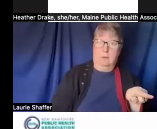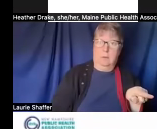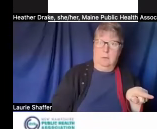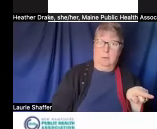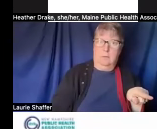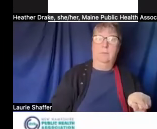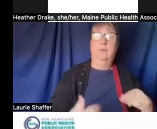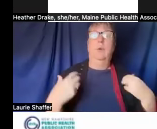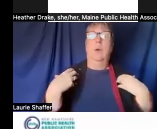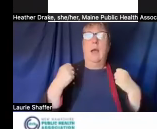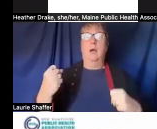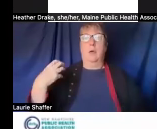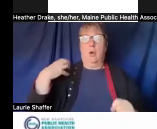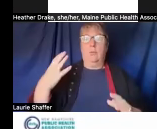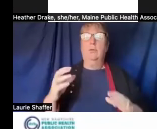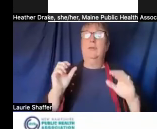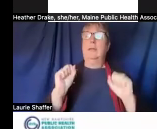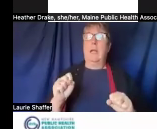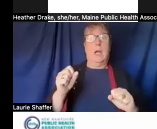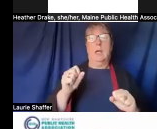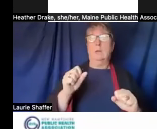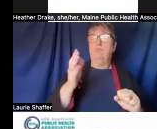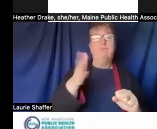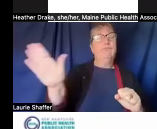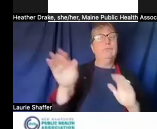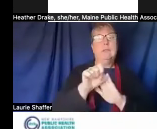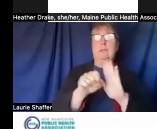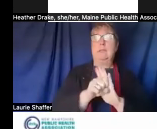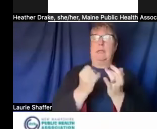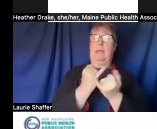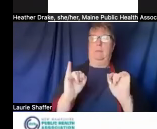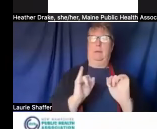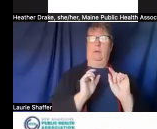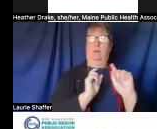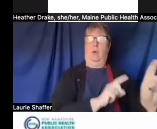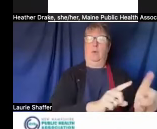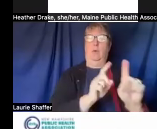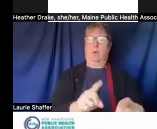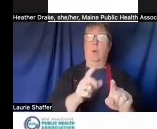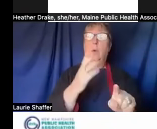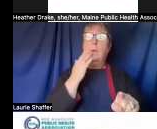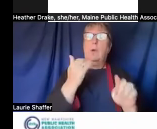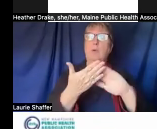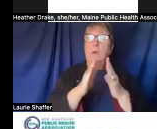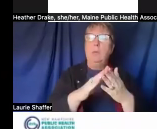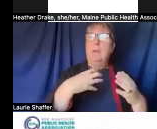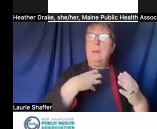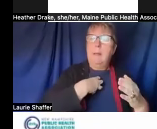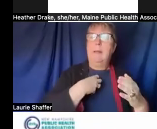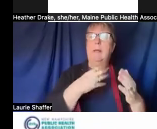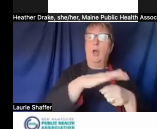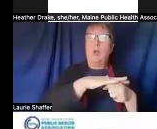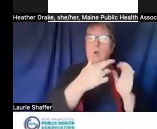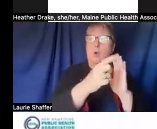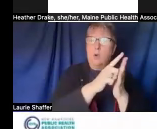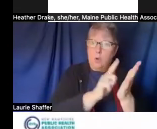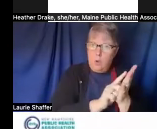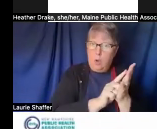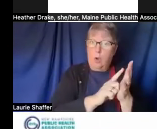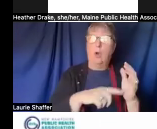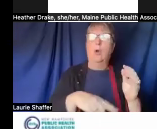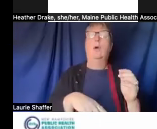officers can act independently of the state and respond to community complaints and enforce local laws. And in this role, they can